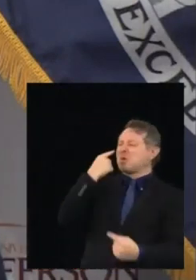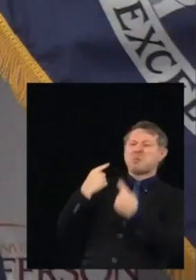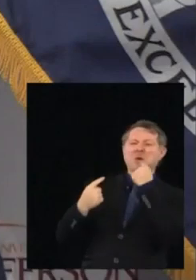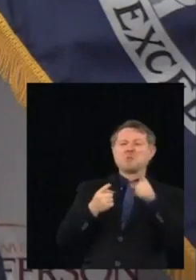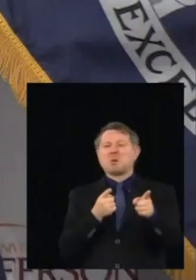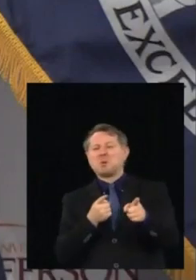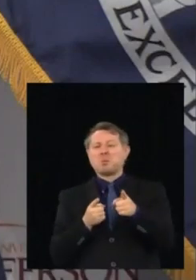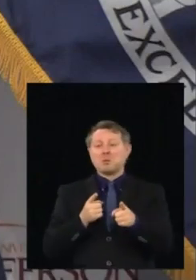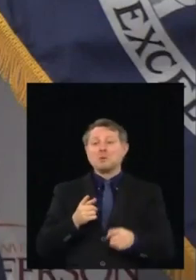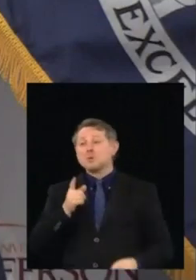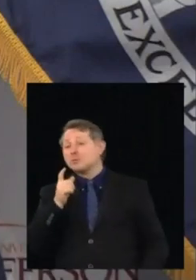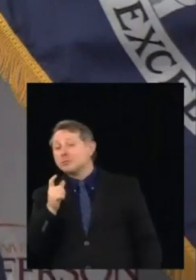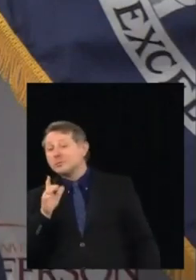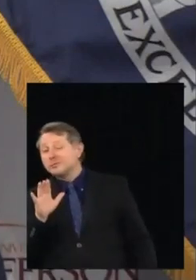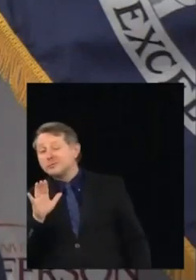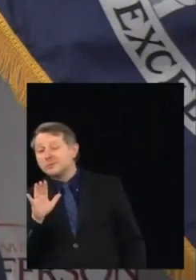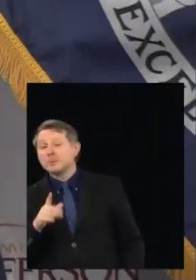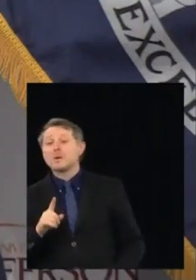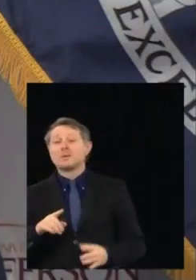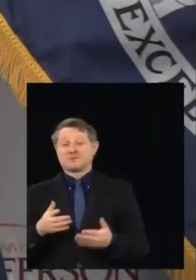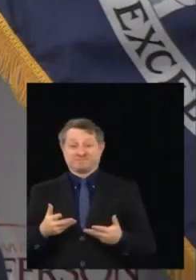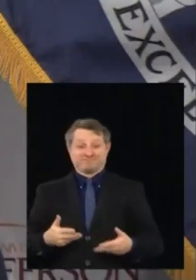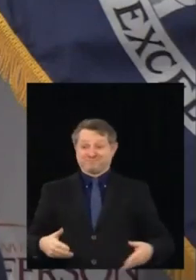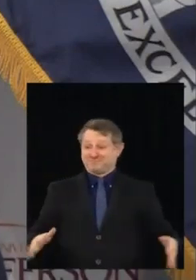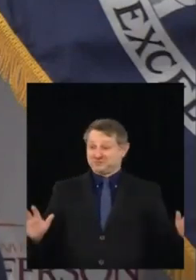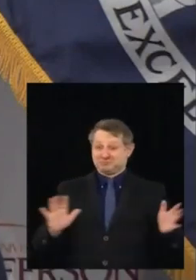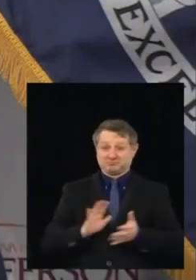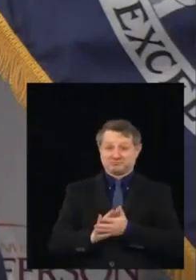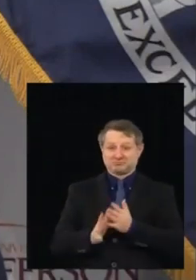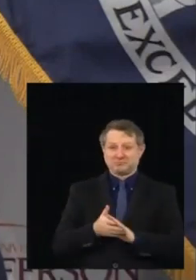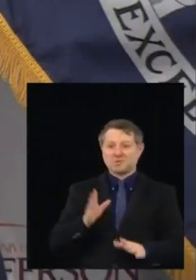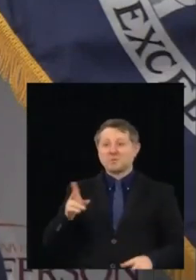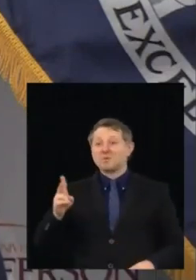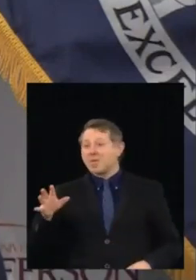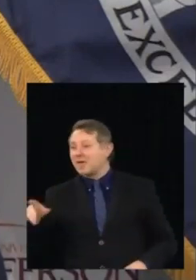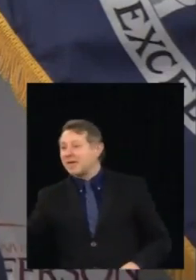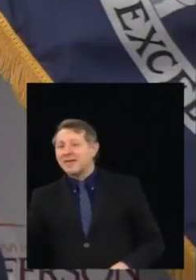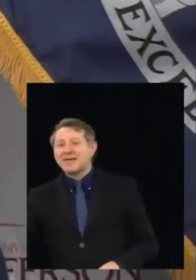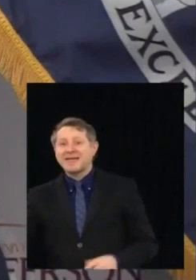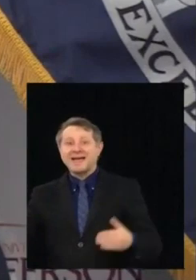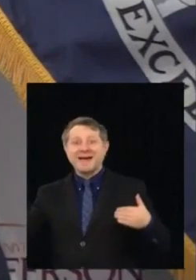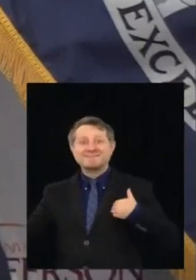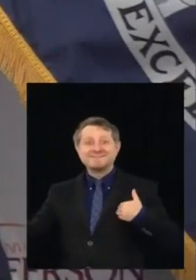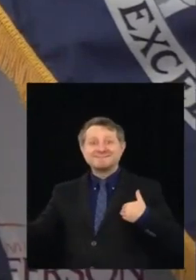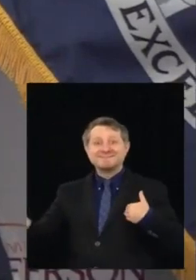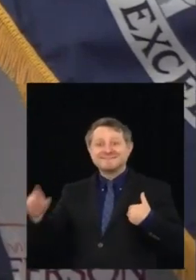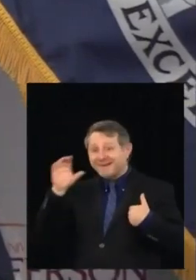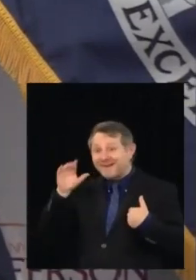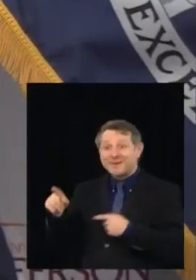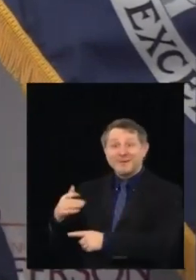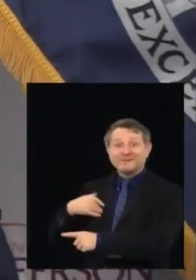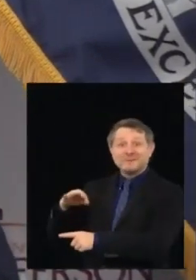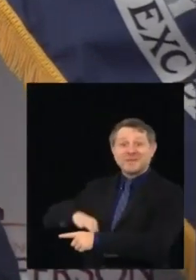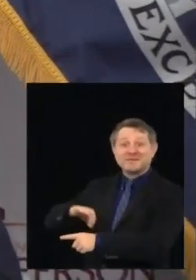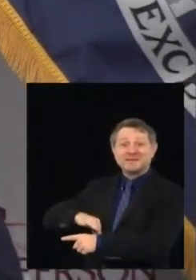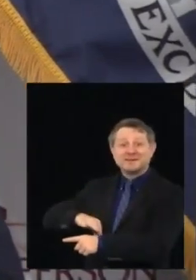few months from now when this is over, they'll find someone who got the benefits who didn't deserve the benefits,